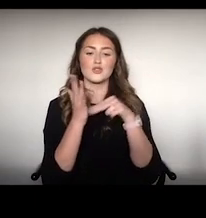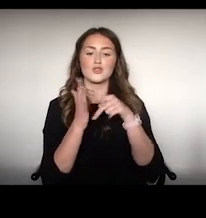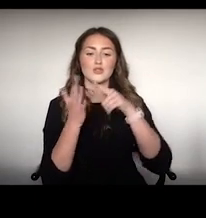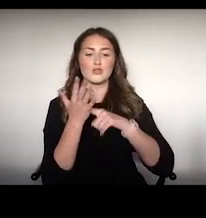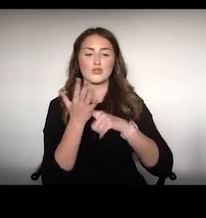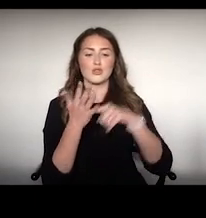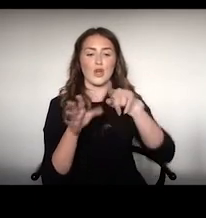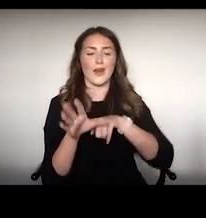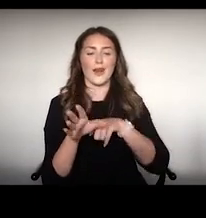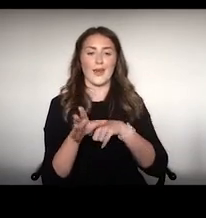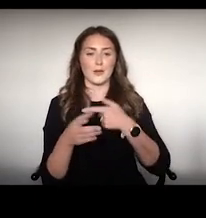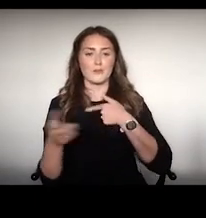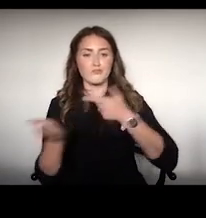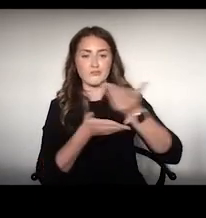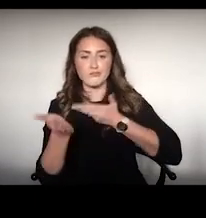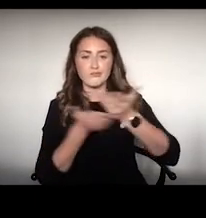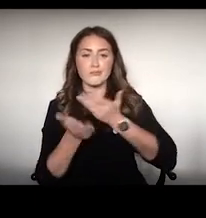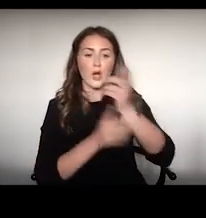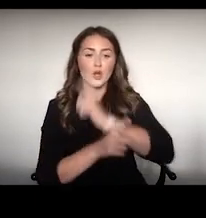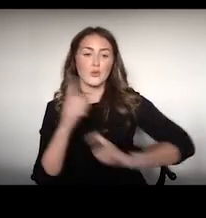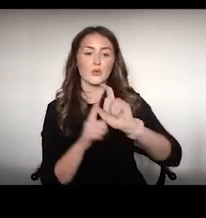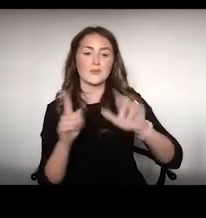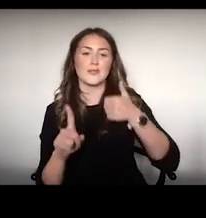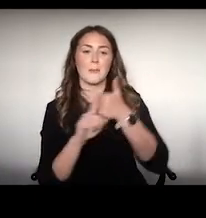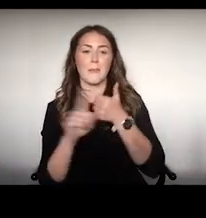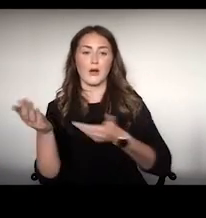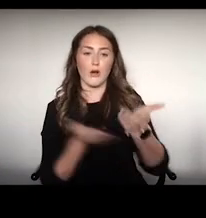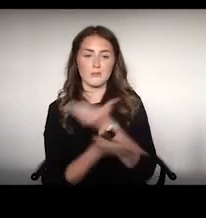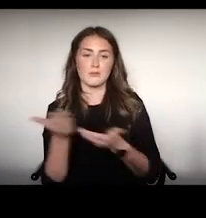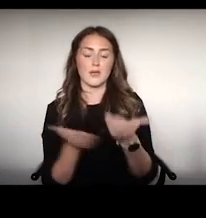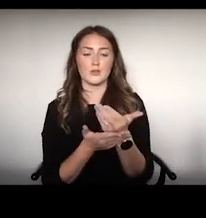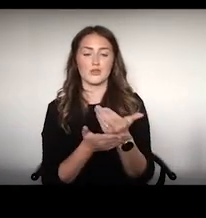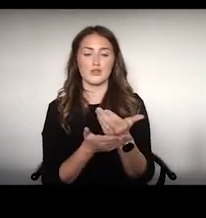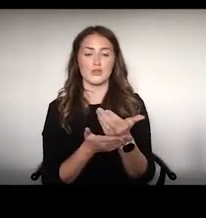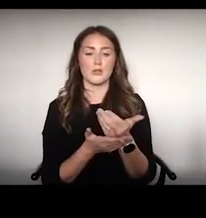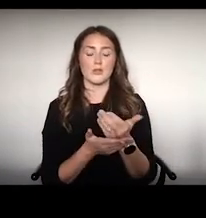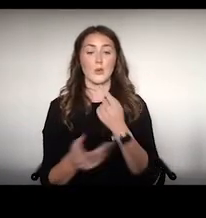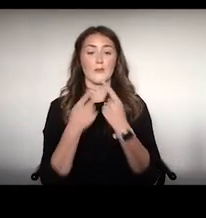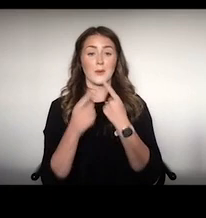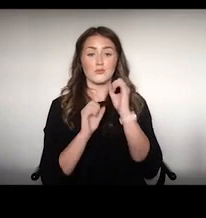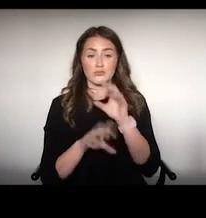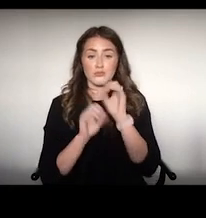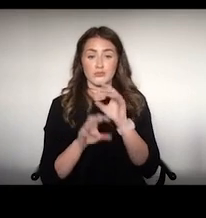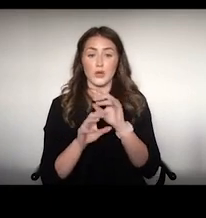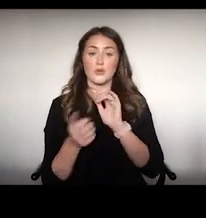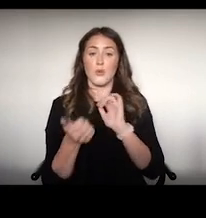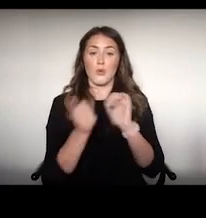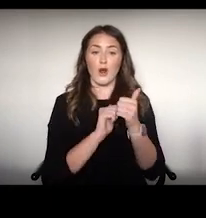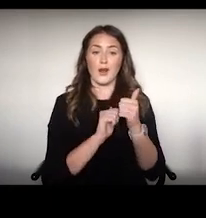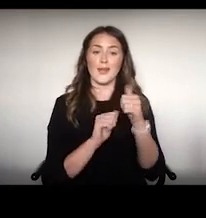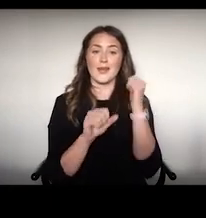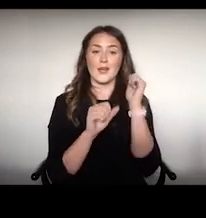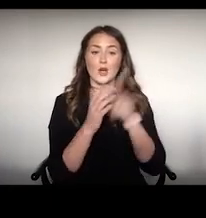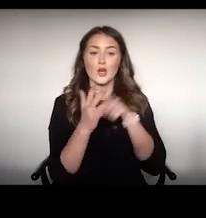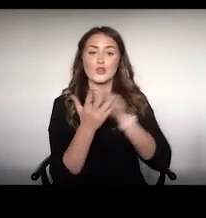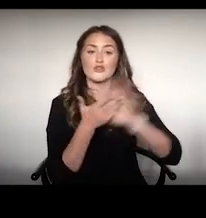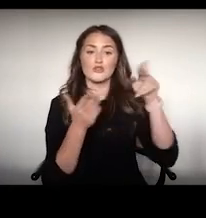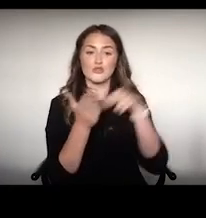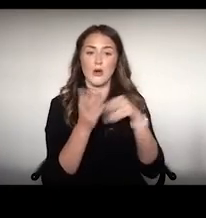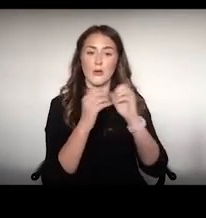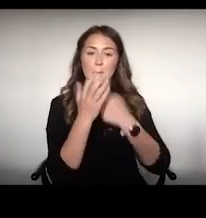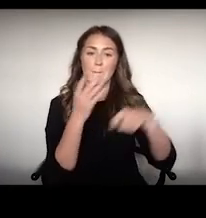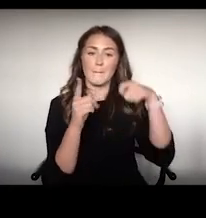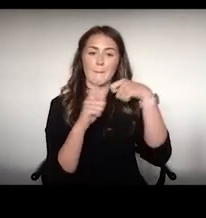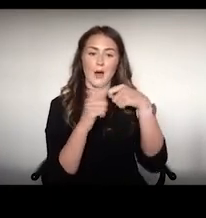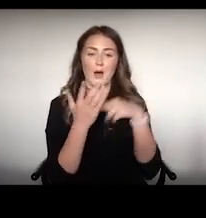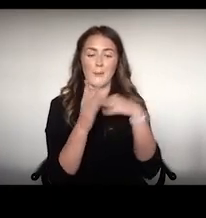Hi, my name is Claire Donnelly and I'm here to take you through the details of our Community Impacts Consultation. There's a lot of information, so I'll